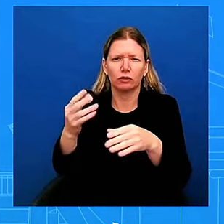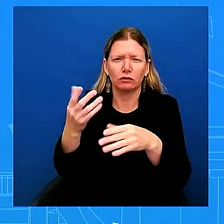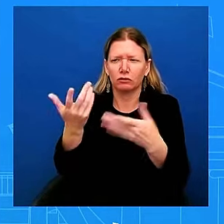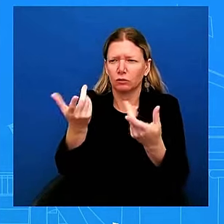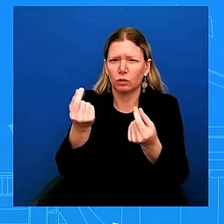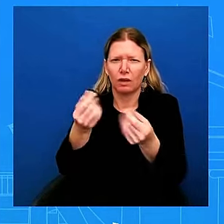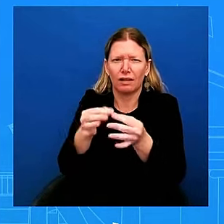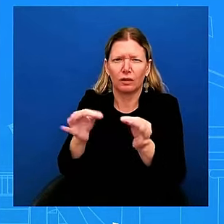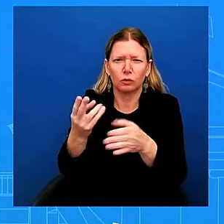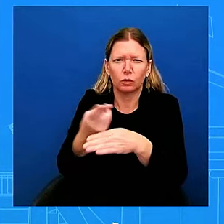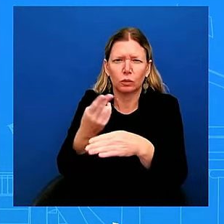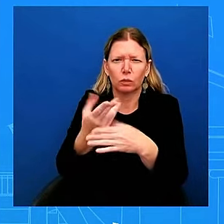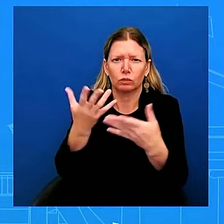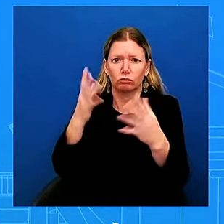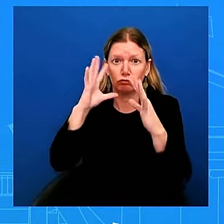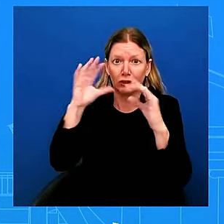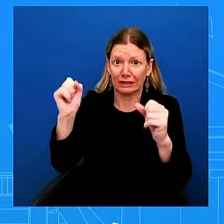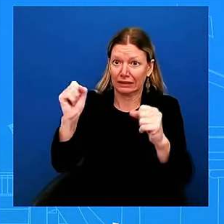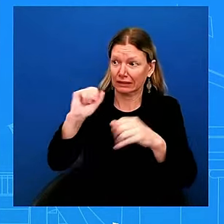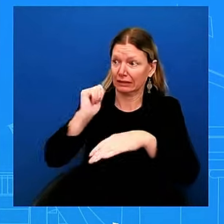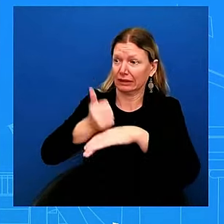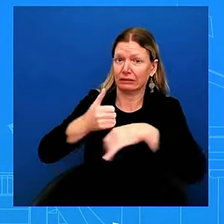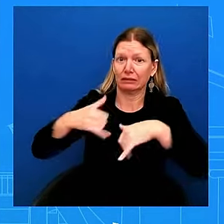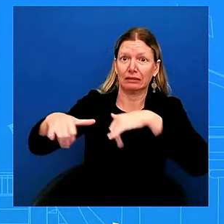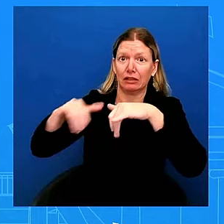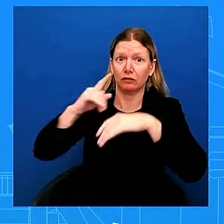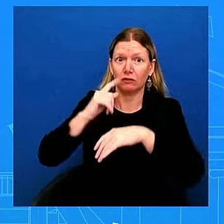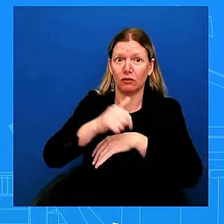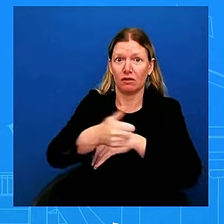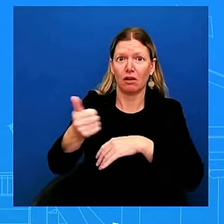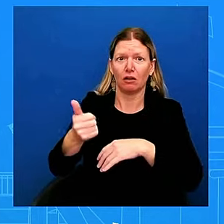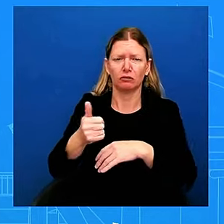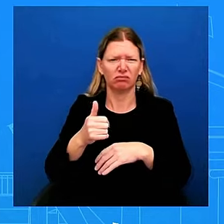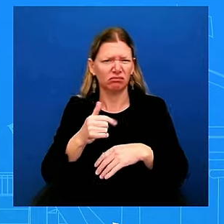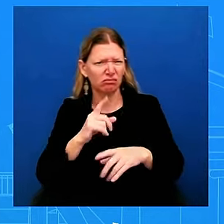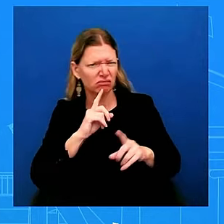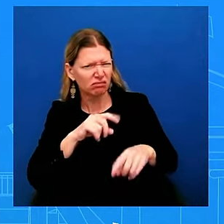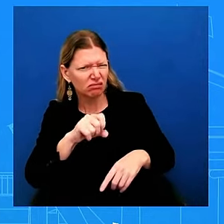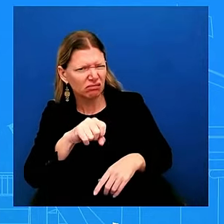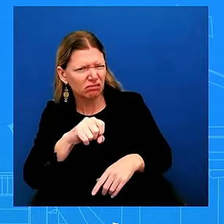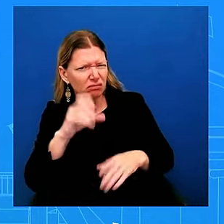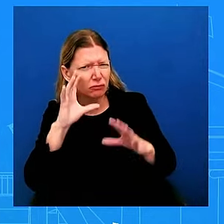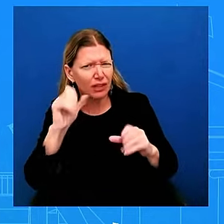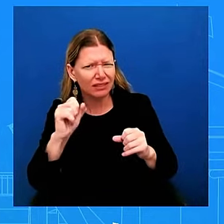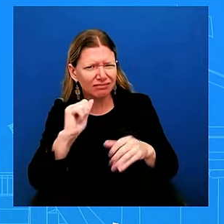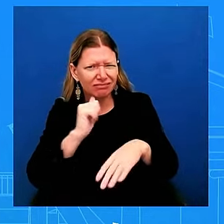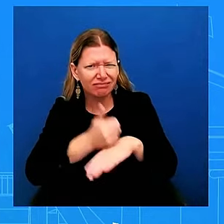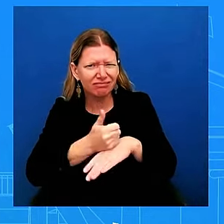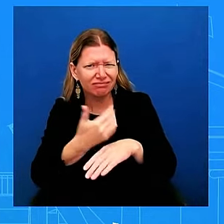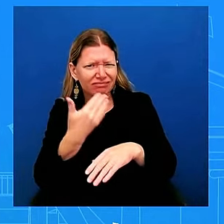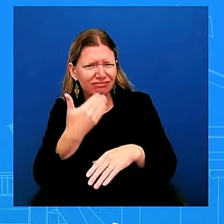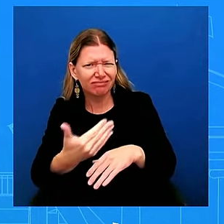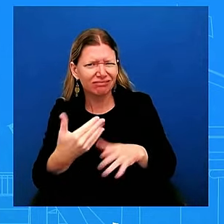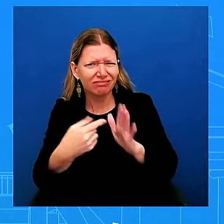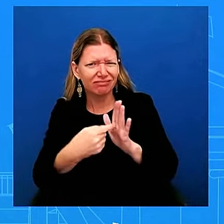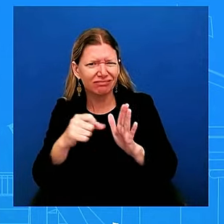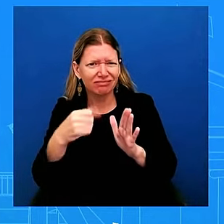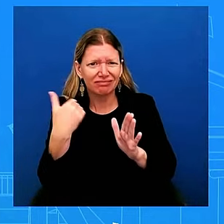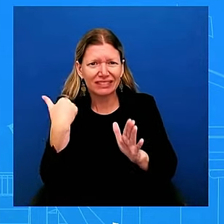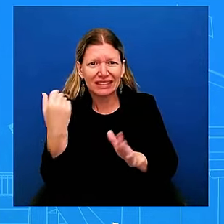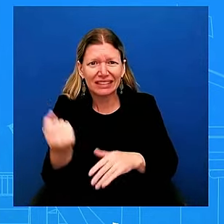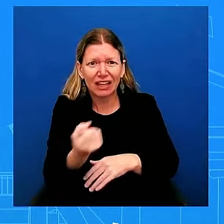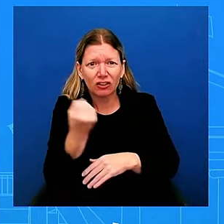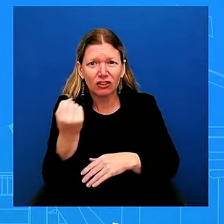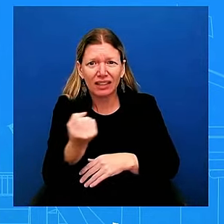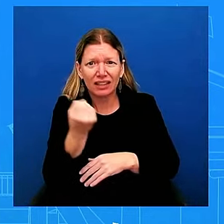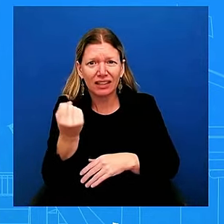think the president has set an example on Saturday. No, but we can't also discount what's happened in the past 3 days, right? We